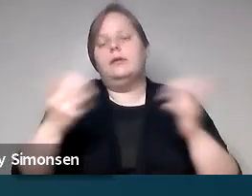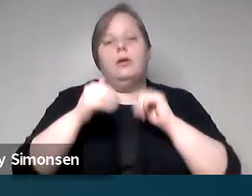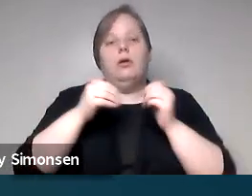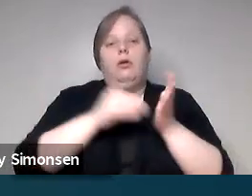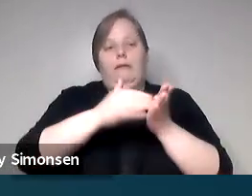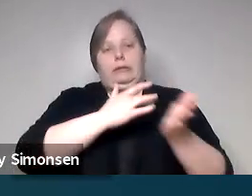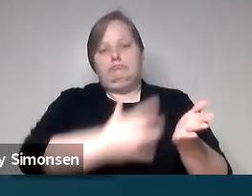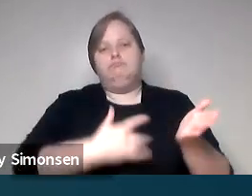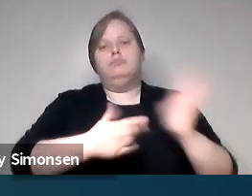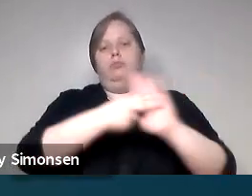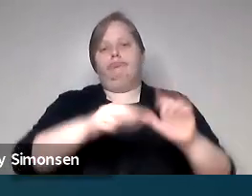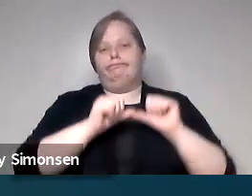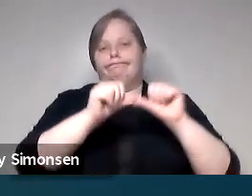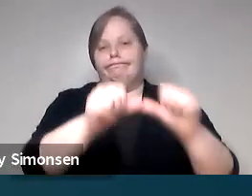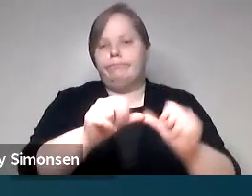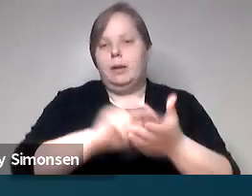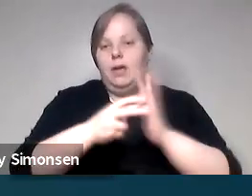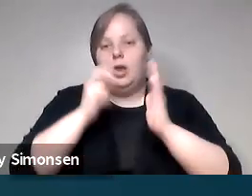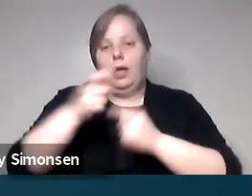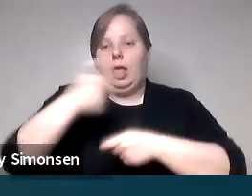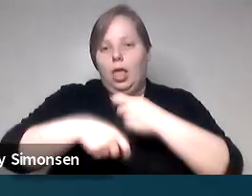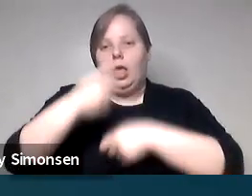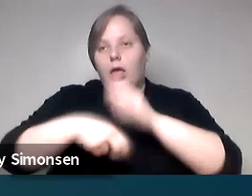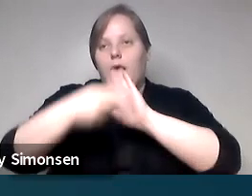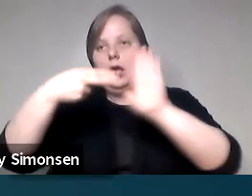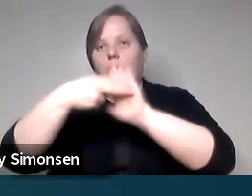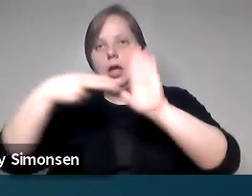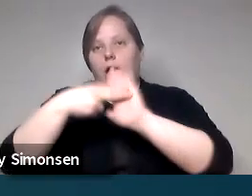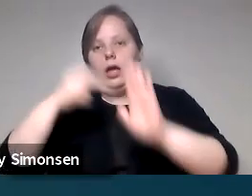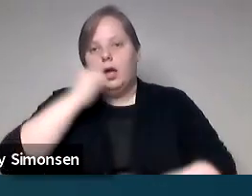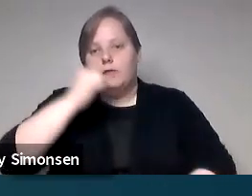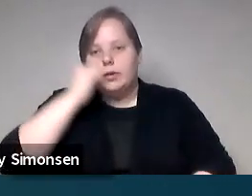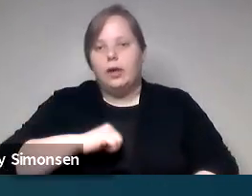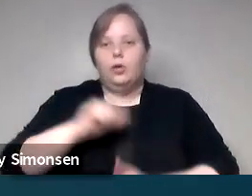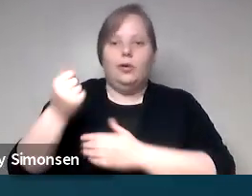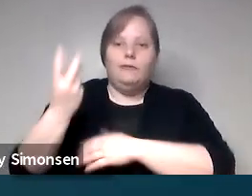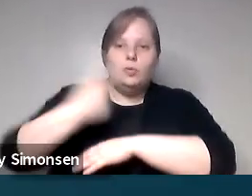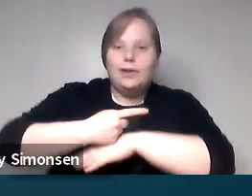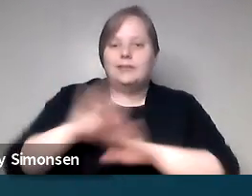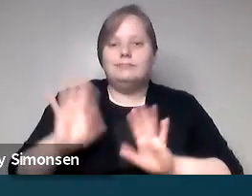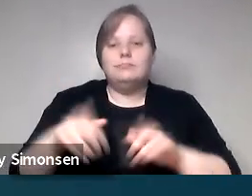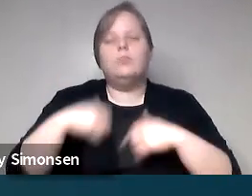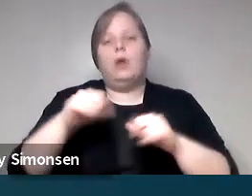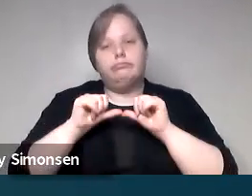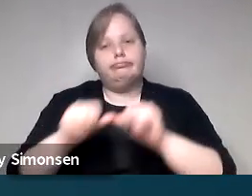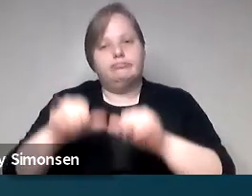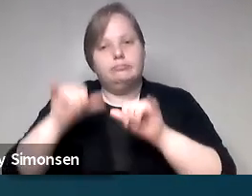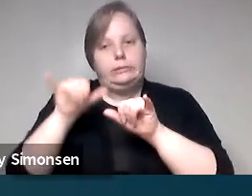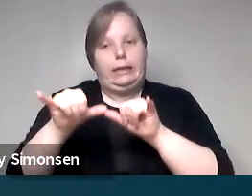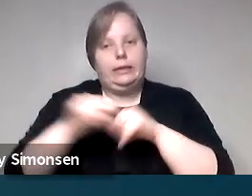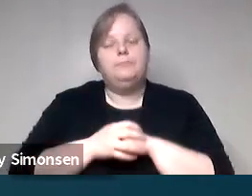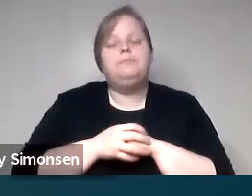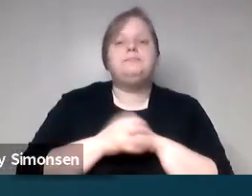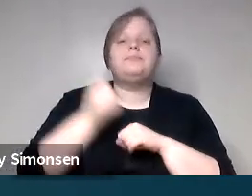want to be permanent. You don't want to have to be replacing every day or every couple of days. How will it be